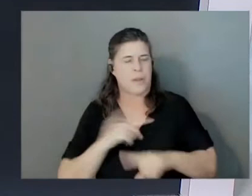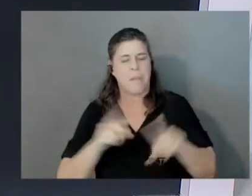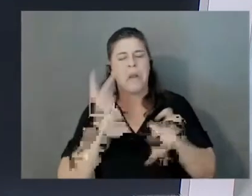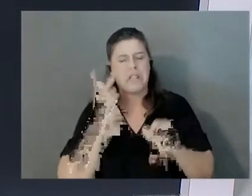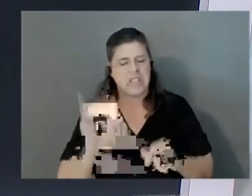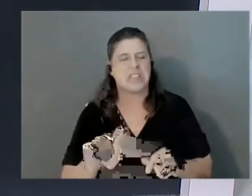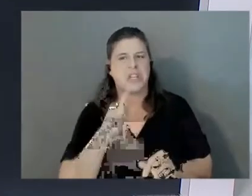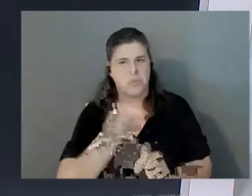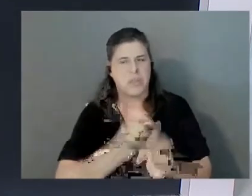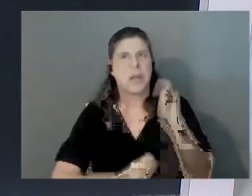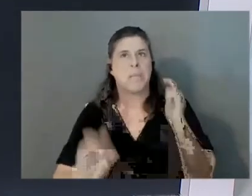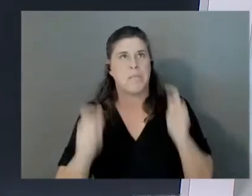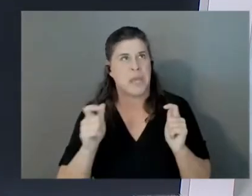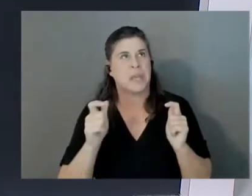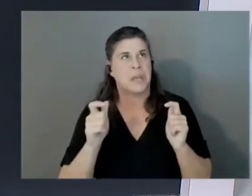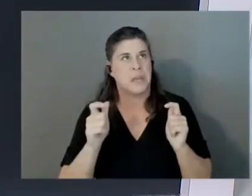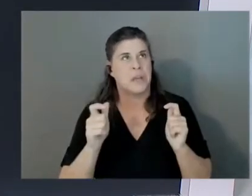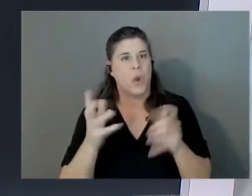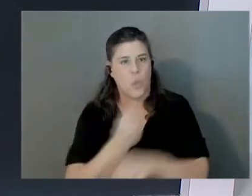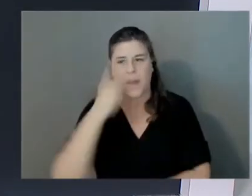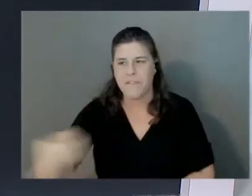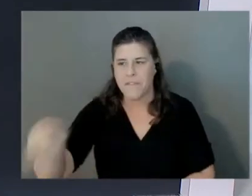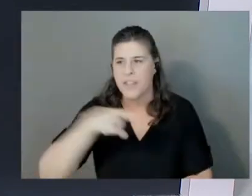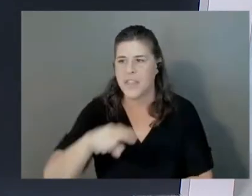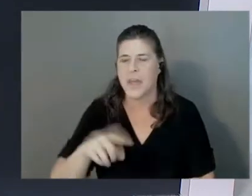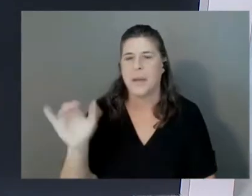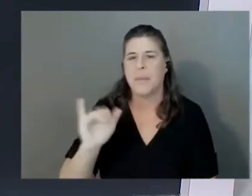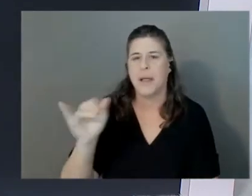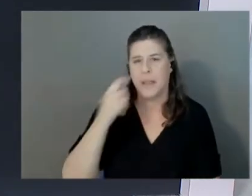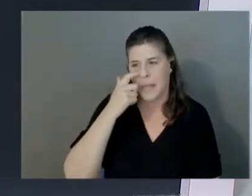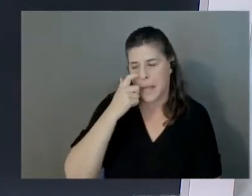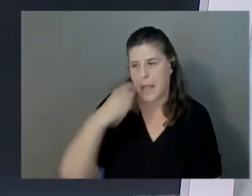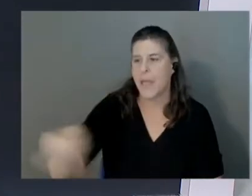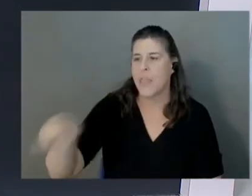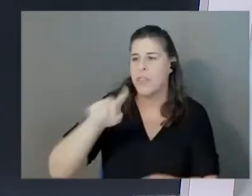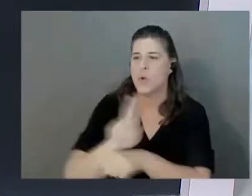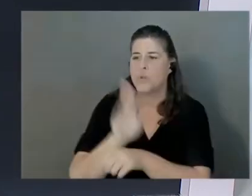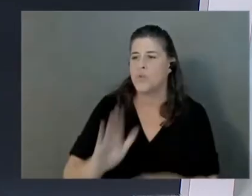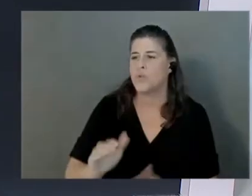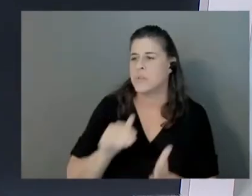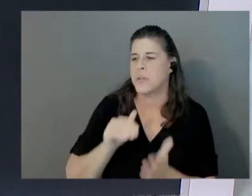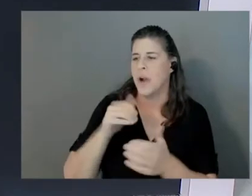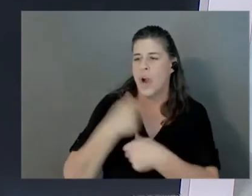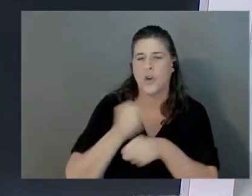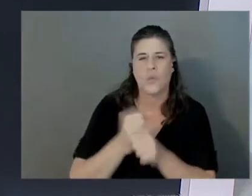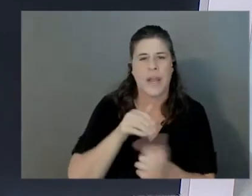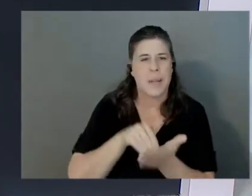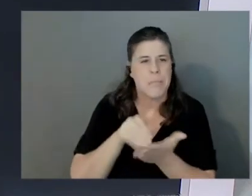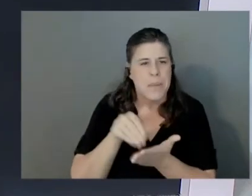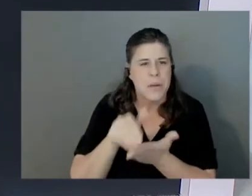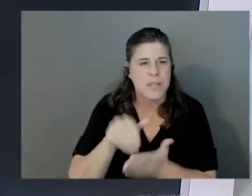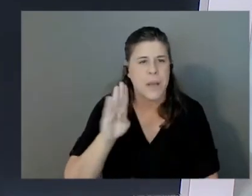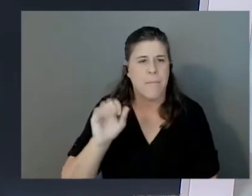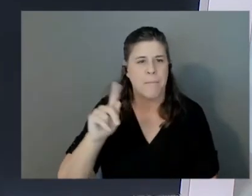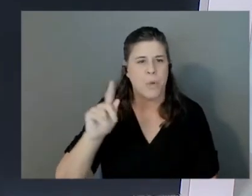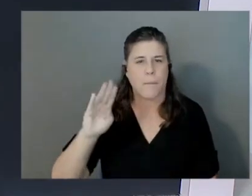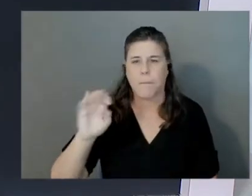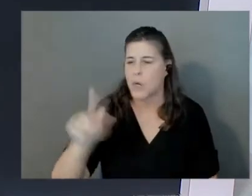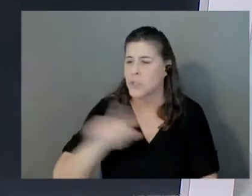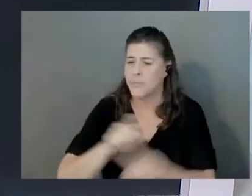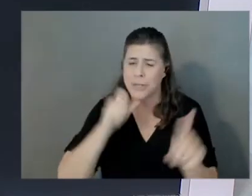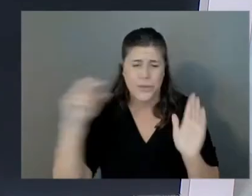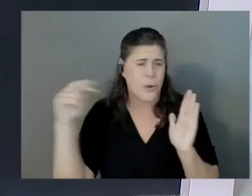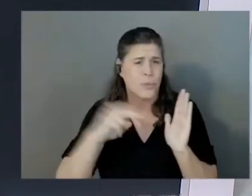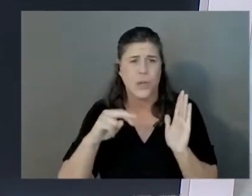massive win for them. Like Disney users are creating every day billions of bookmarks. Yeah. But you don't access your bookmarks, like all